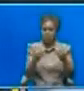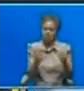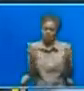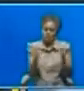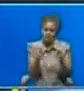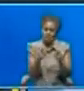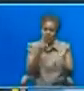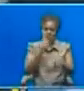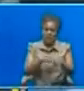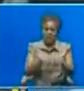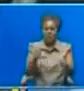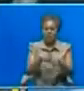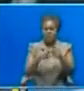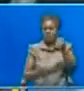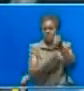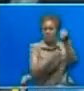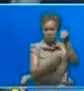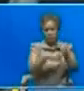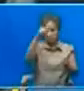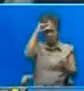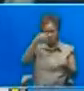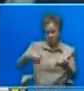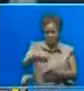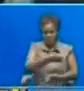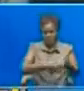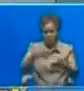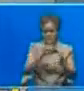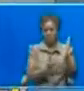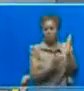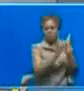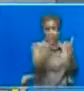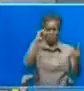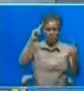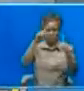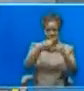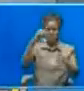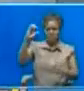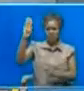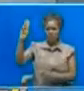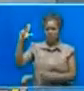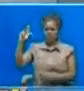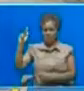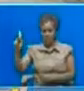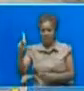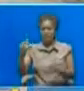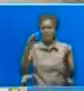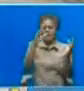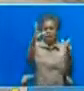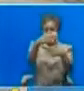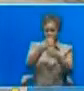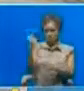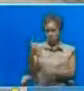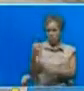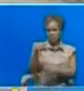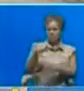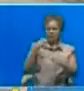short-term yields and support the government's ambitious economic growth targets. CBK and the Kenya Bankers Association have been on a